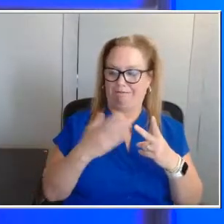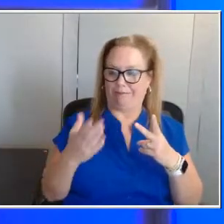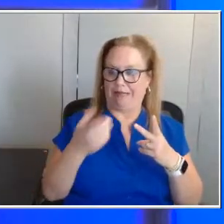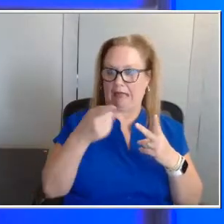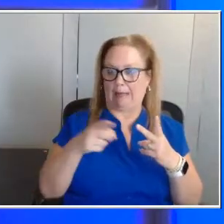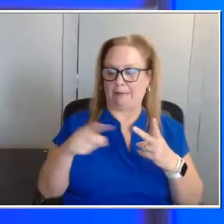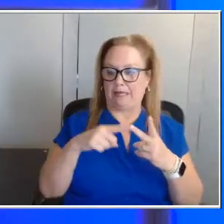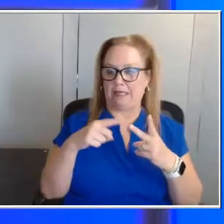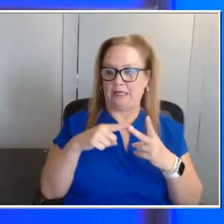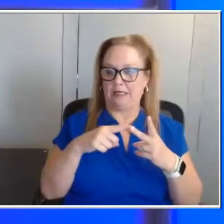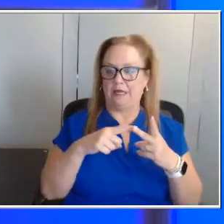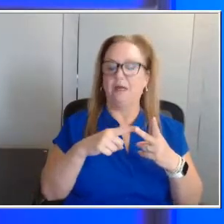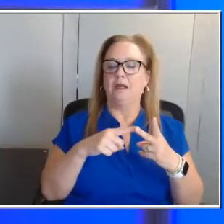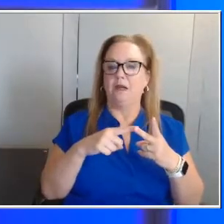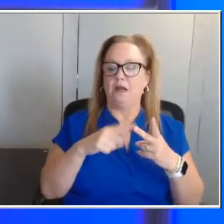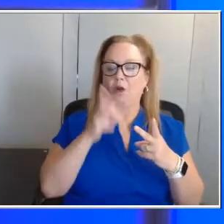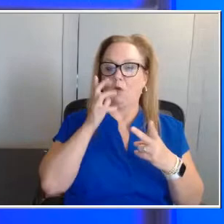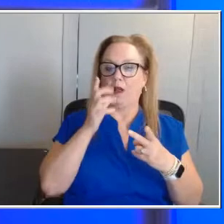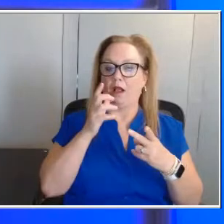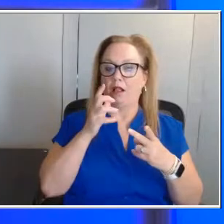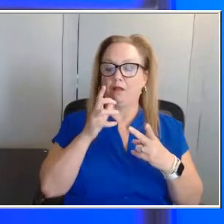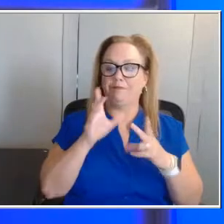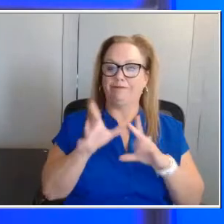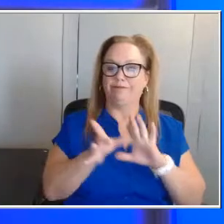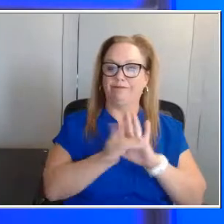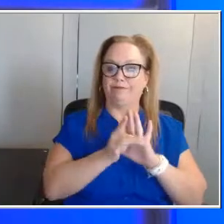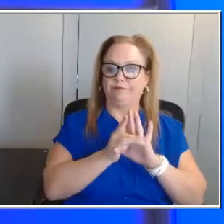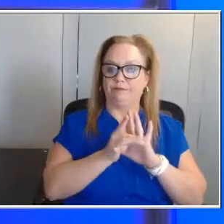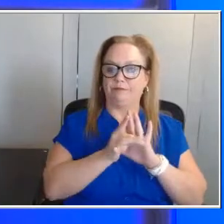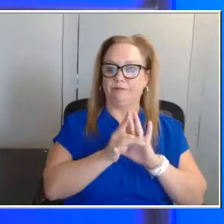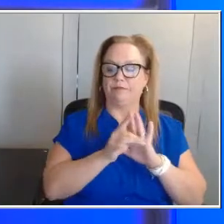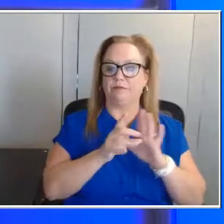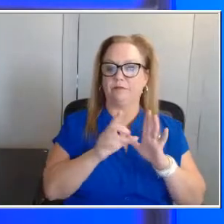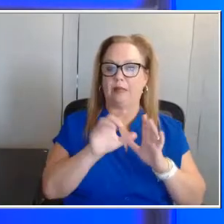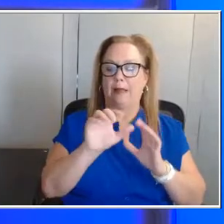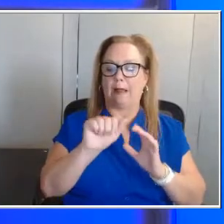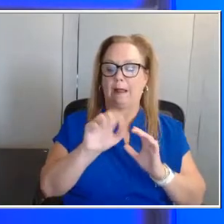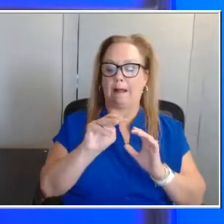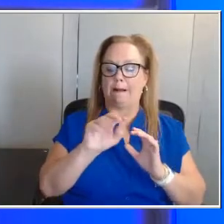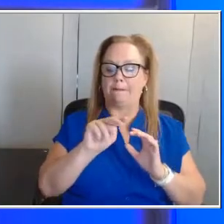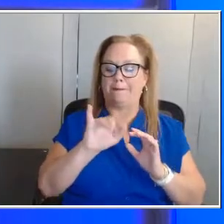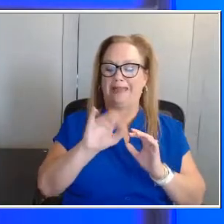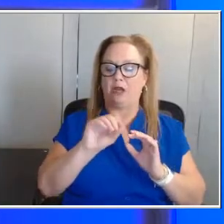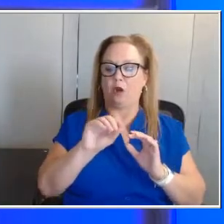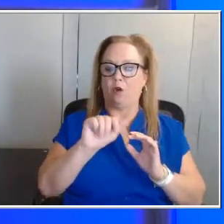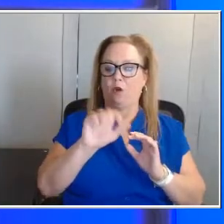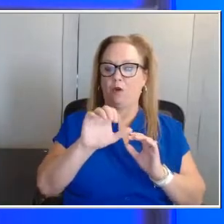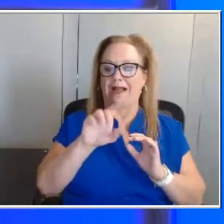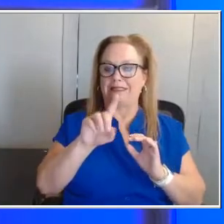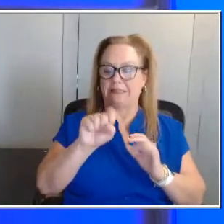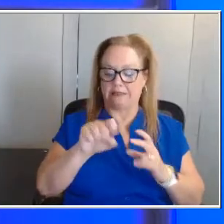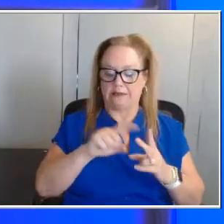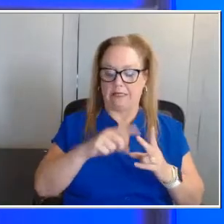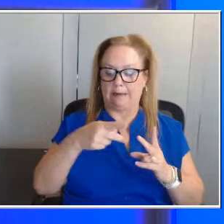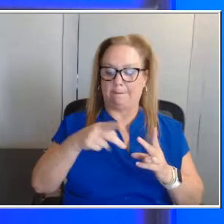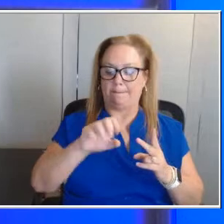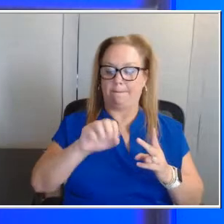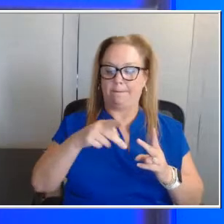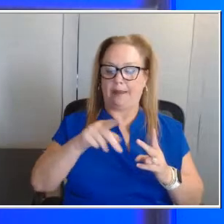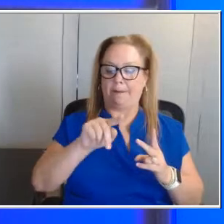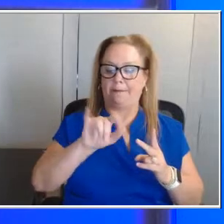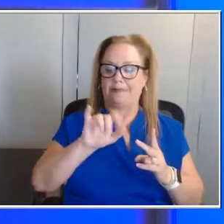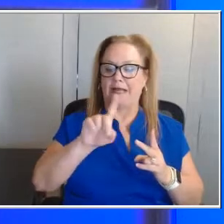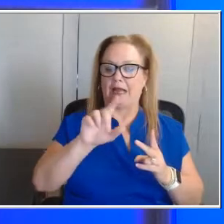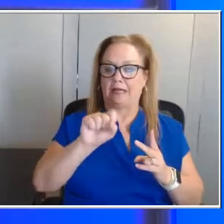it independently will help bind and regulate amino acids and peptides. And that's really important because it helps the lining and